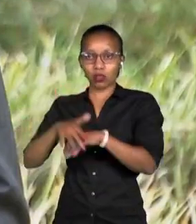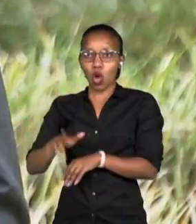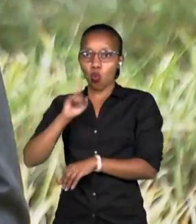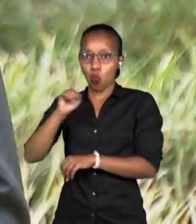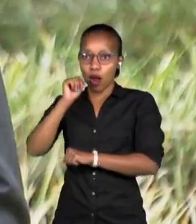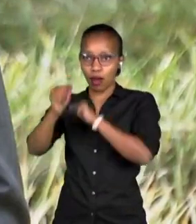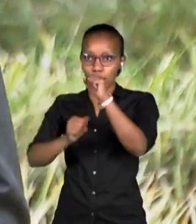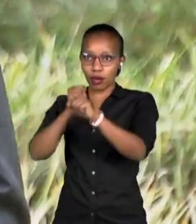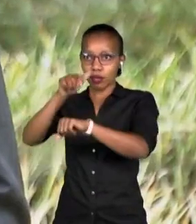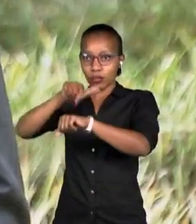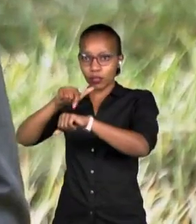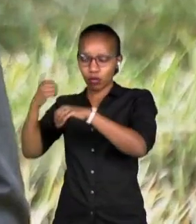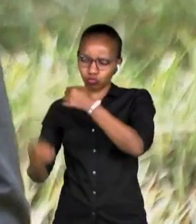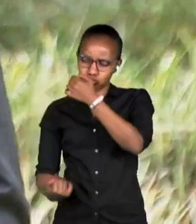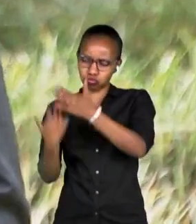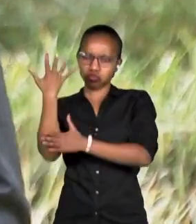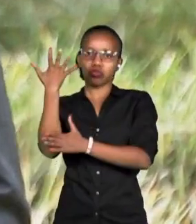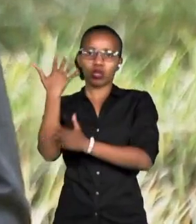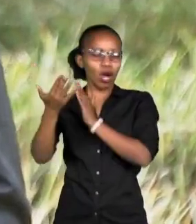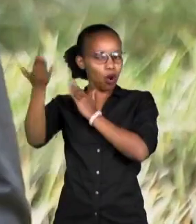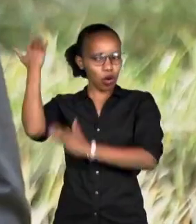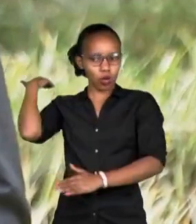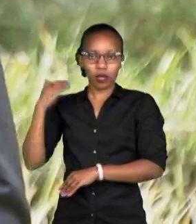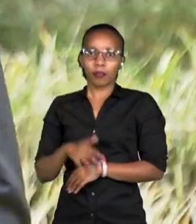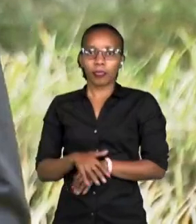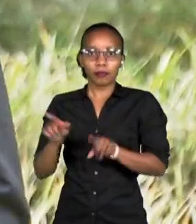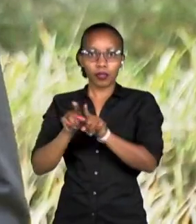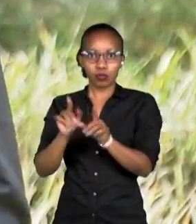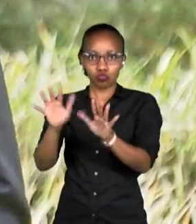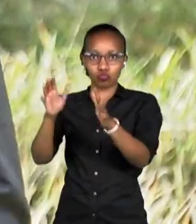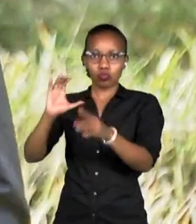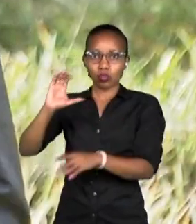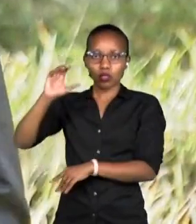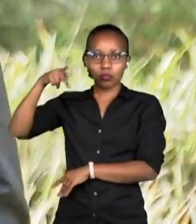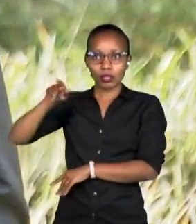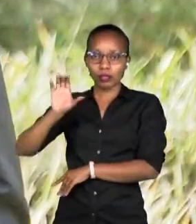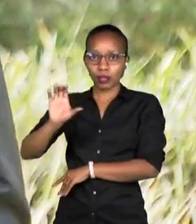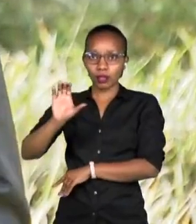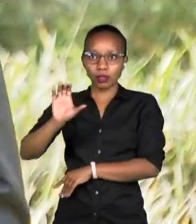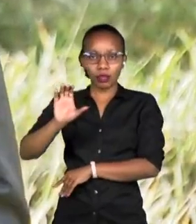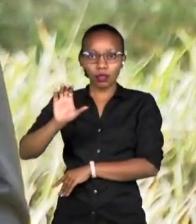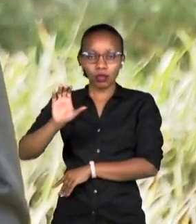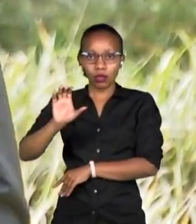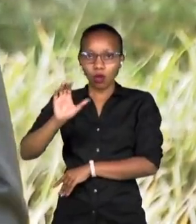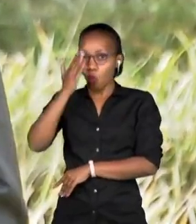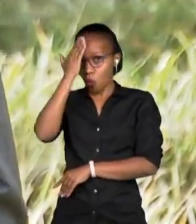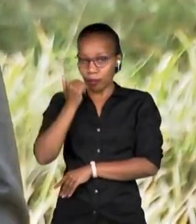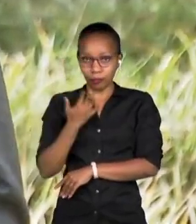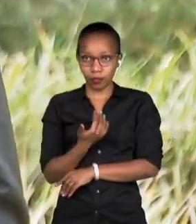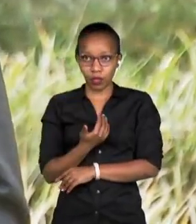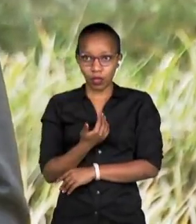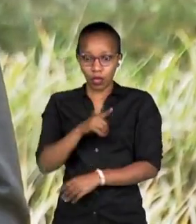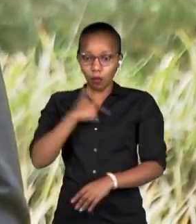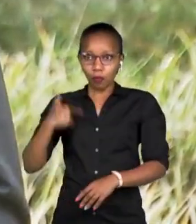anniversary since its founding. And at the same time, congratulate the CPC for the